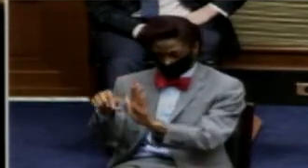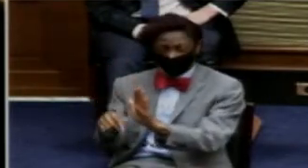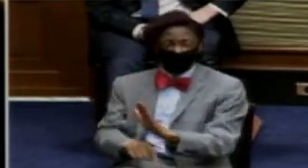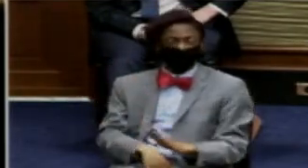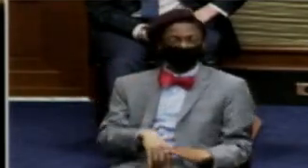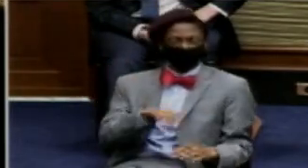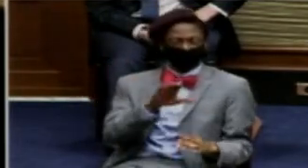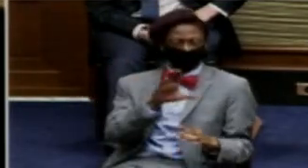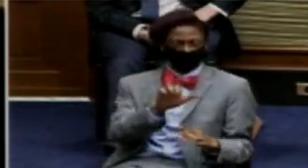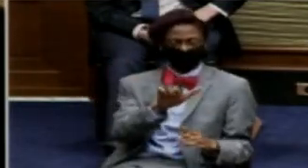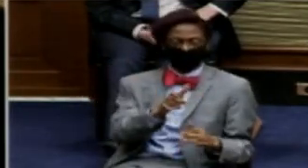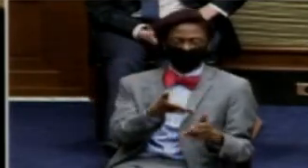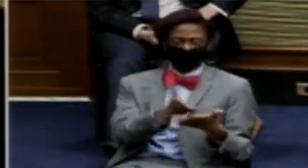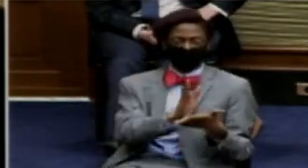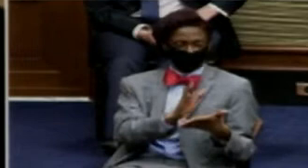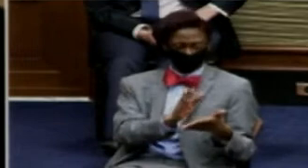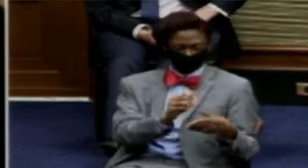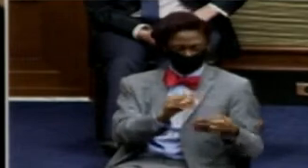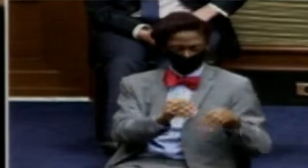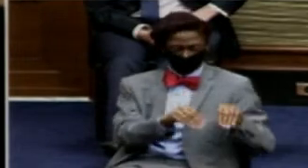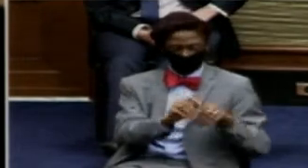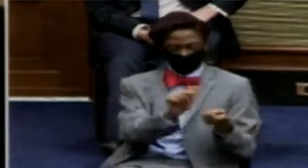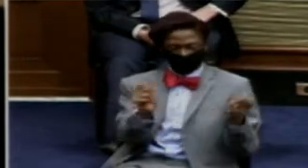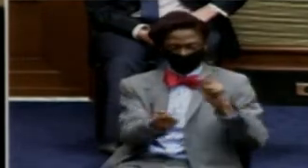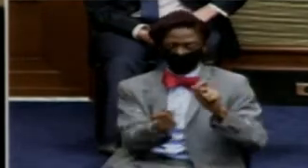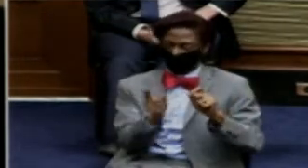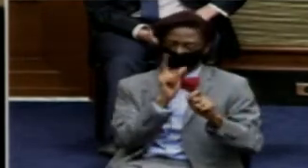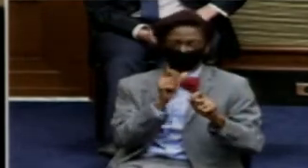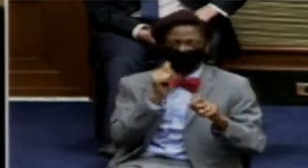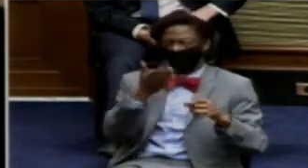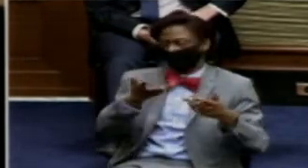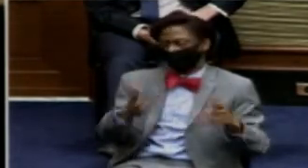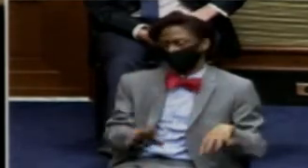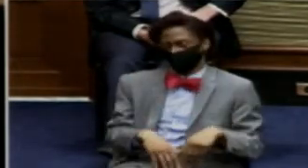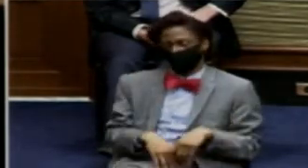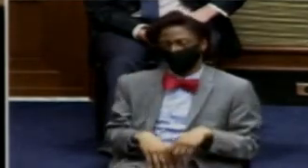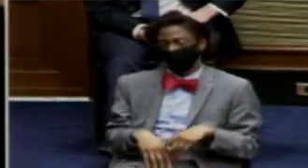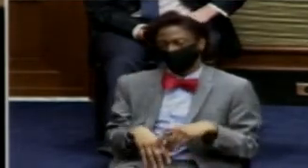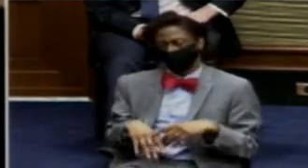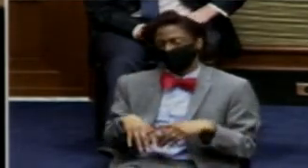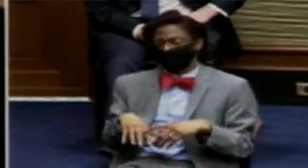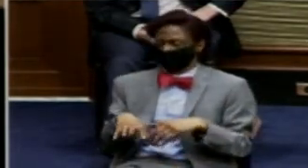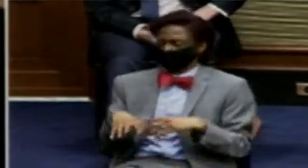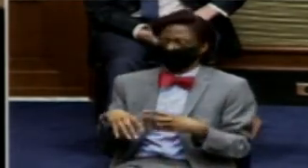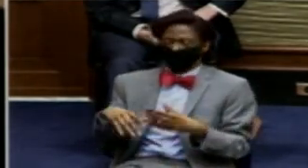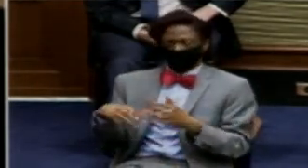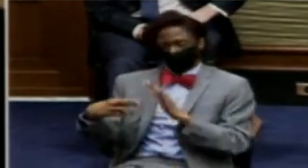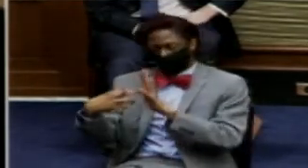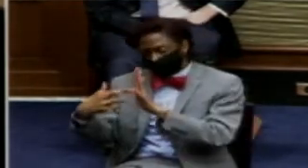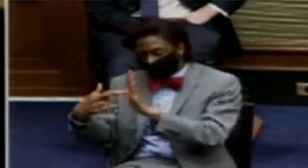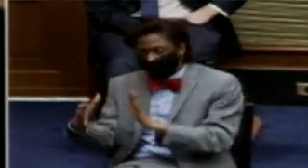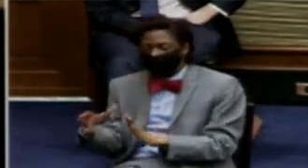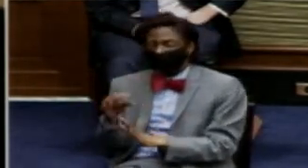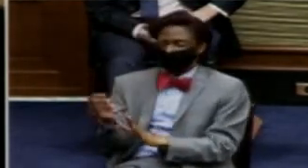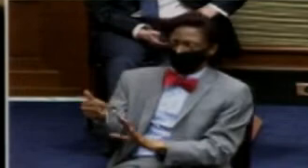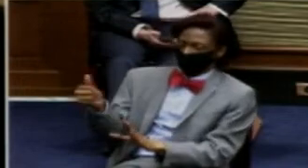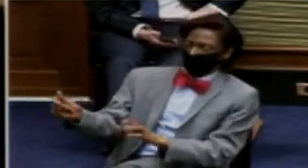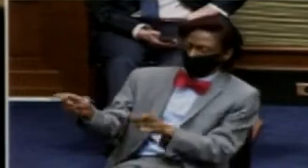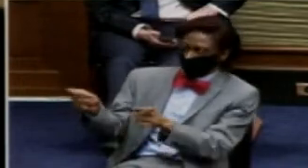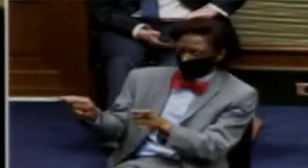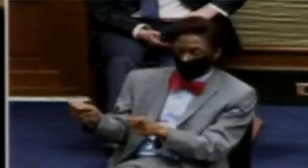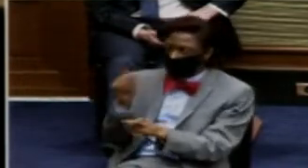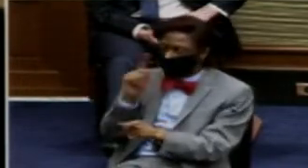movement will remain incomplete. Extending representation and self-governance to DC residents is one of